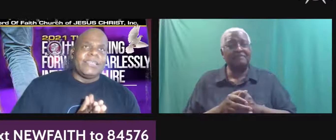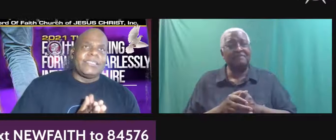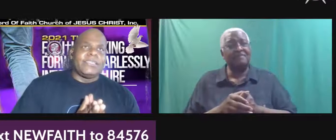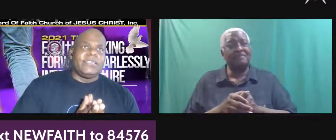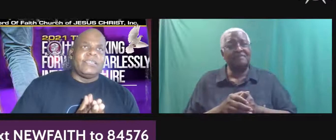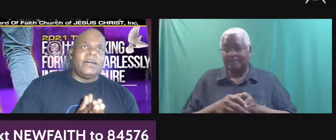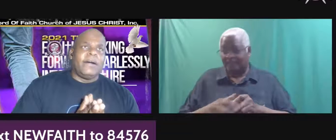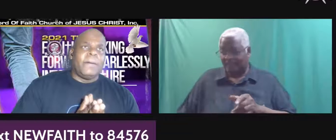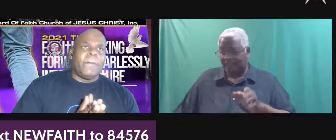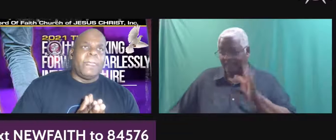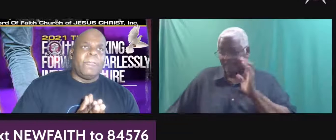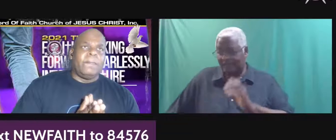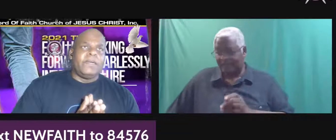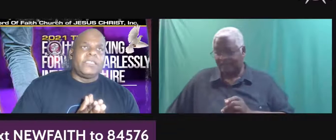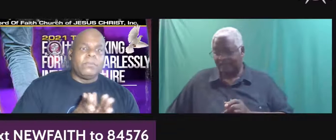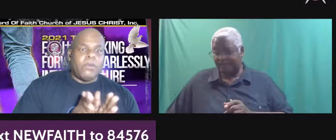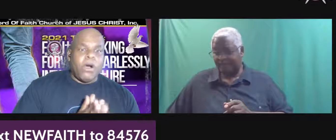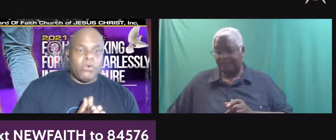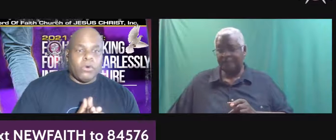Listen.